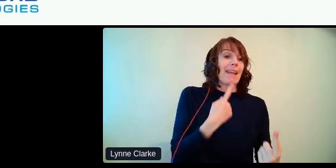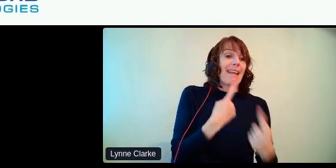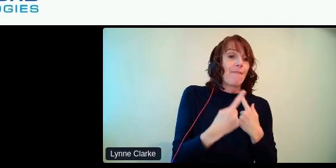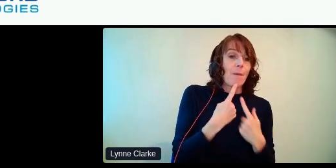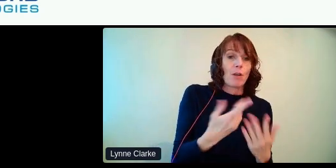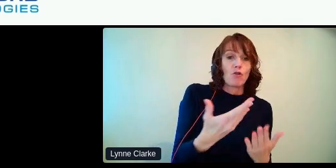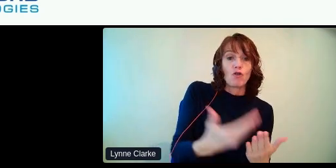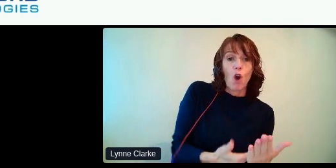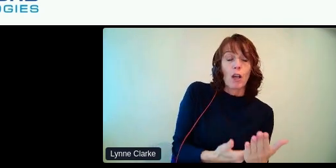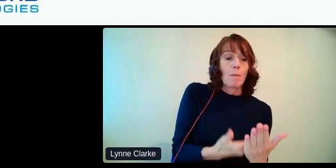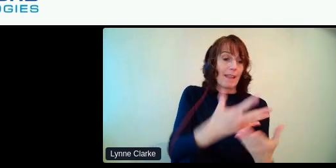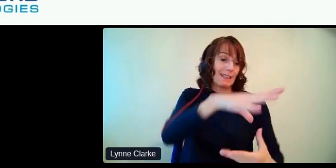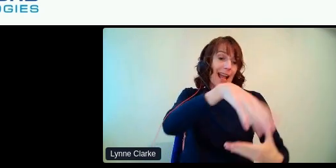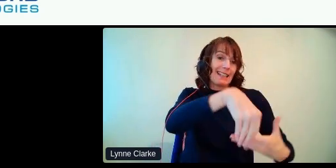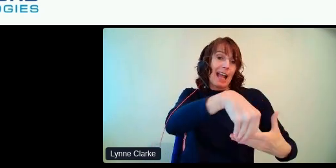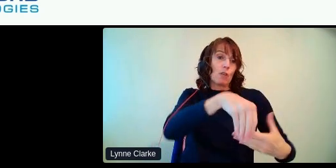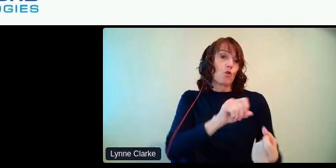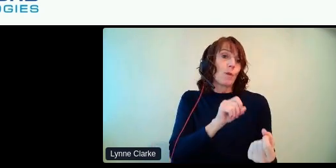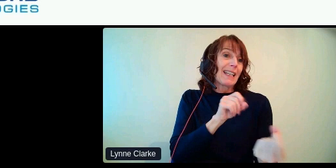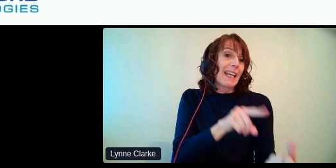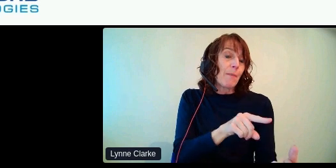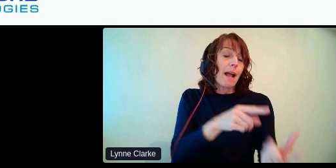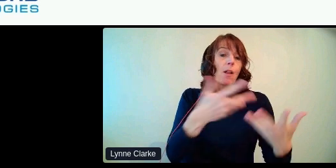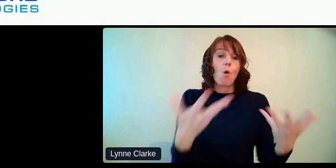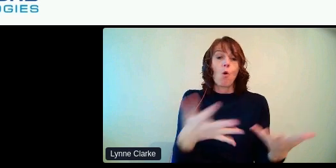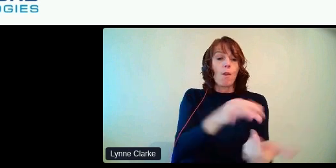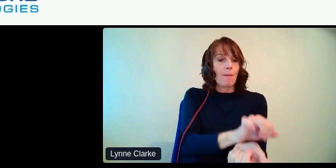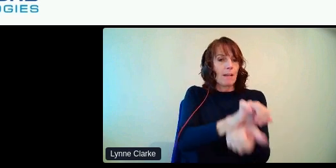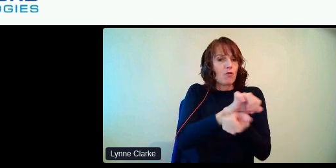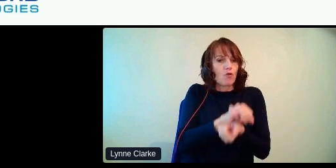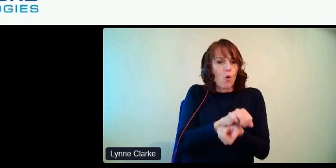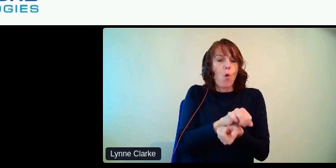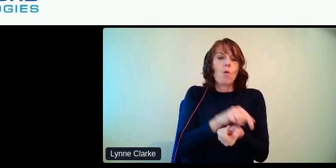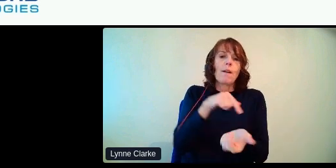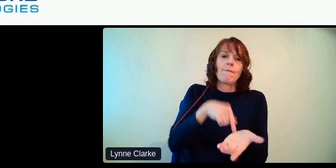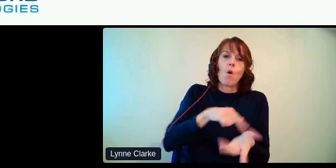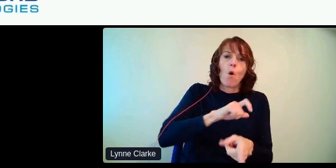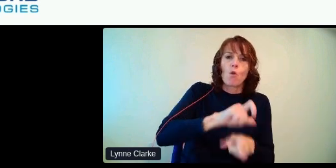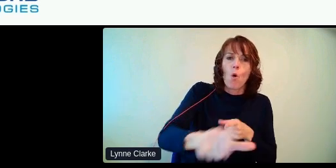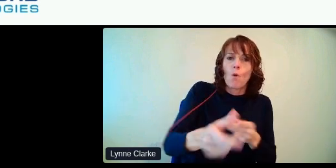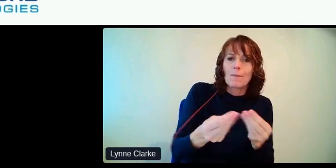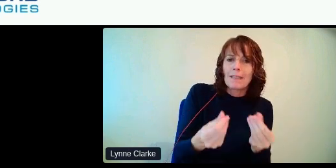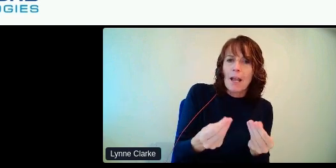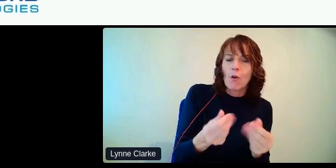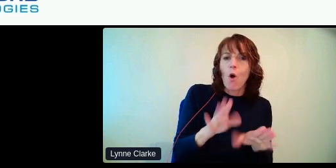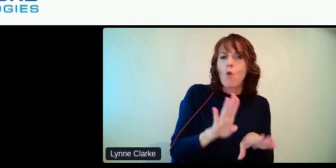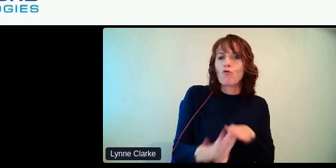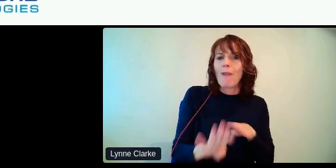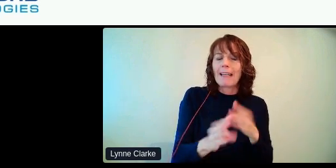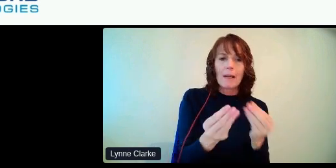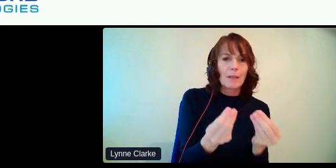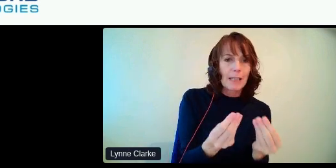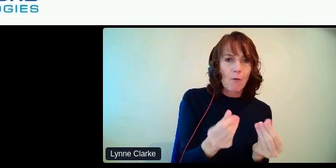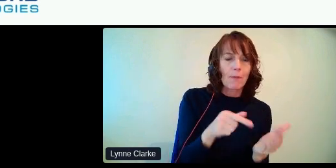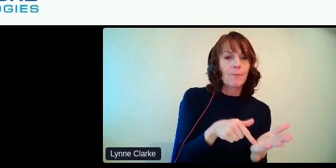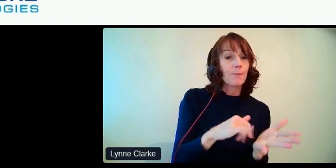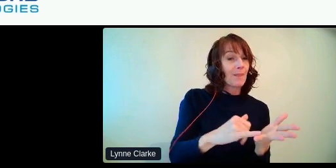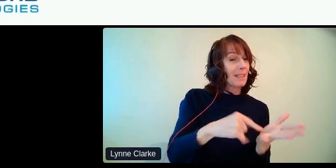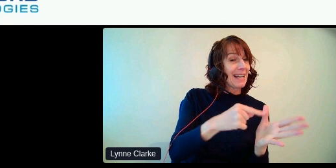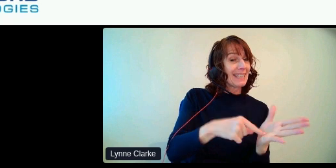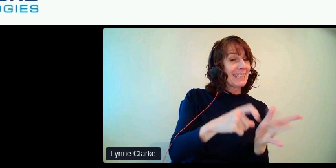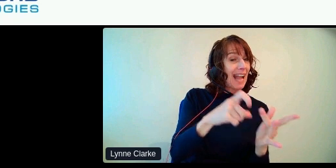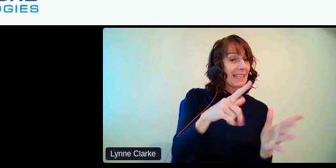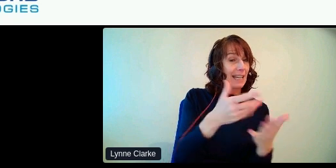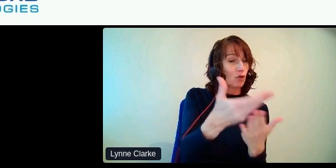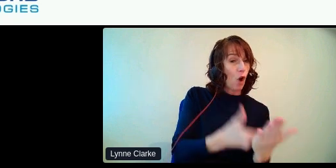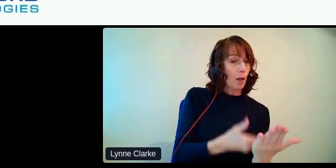with emails, or they might be stored as training or course material, something like that. So that's what static documents are. They